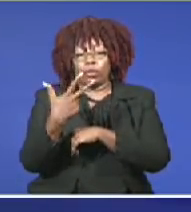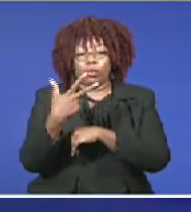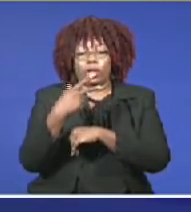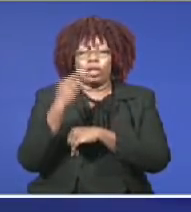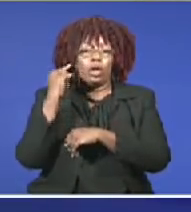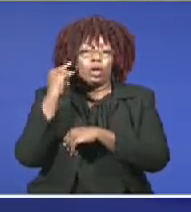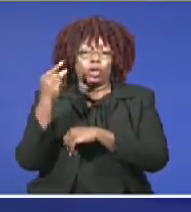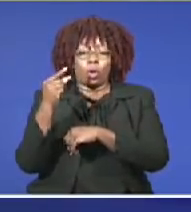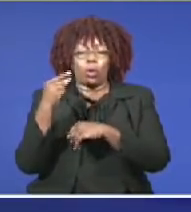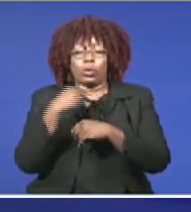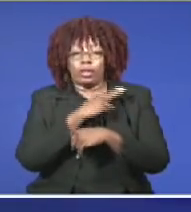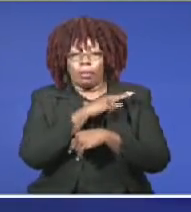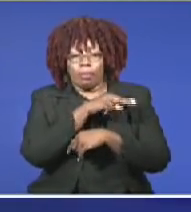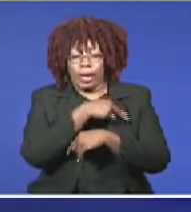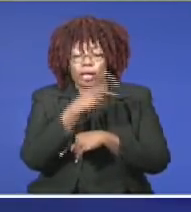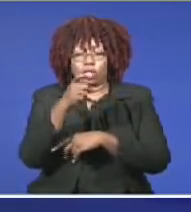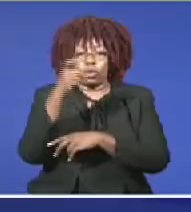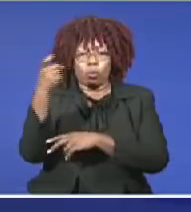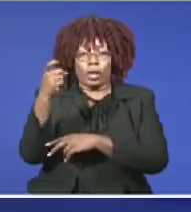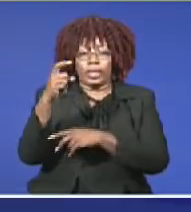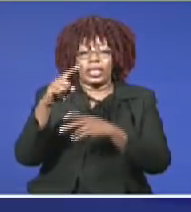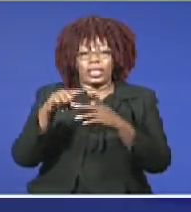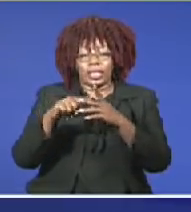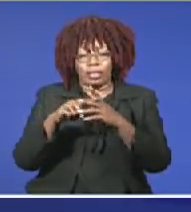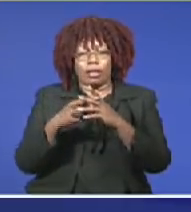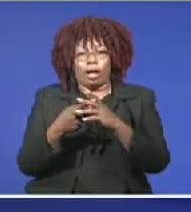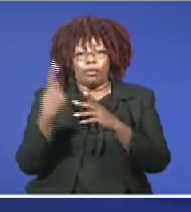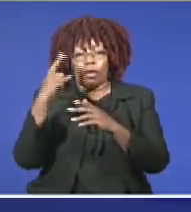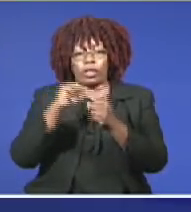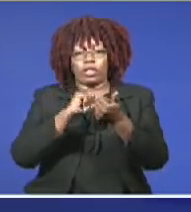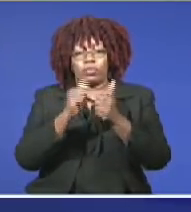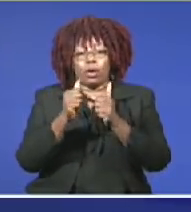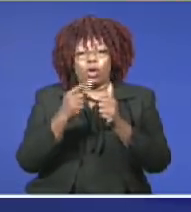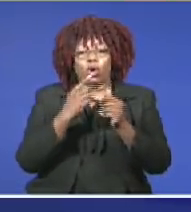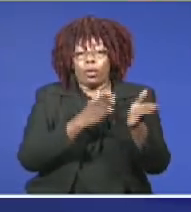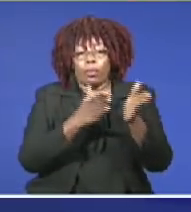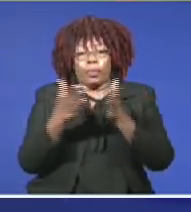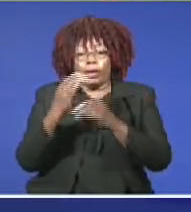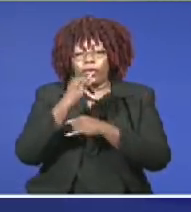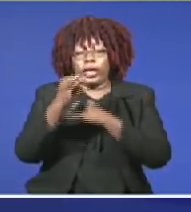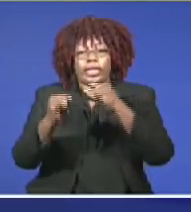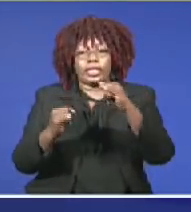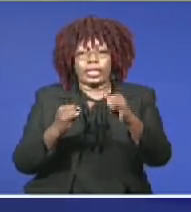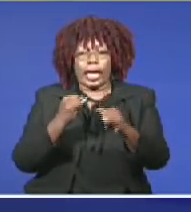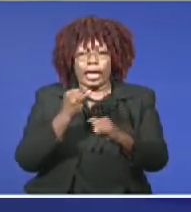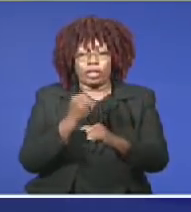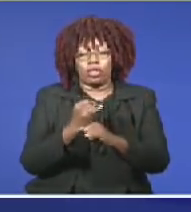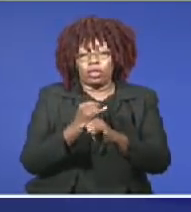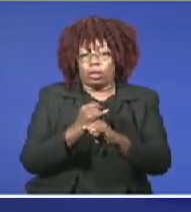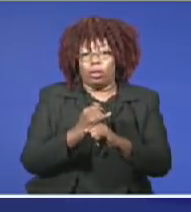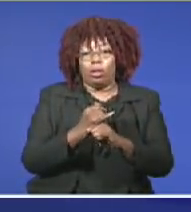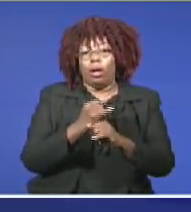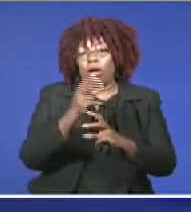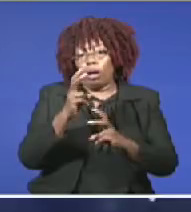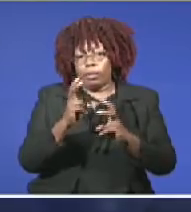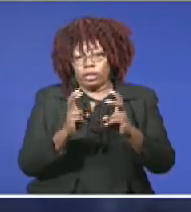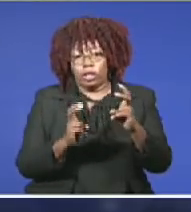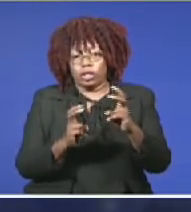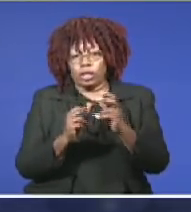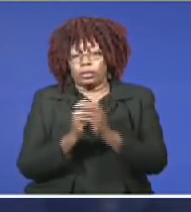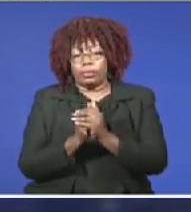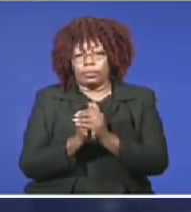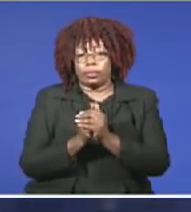Karifta Water Polo Championships was just the beginning for the squads who are preparing for international competition. We're